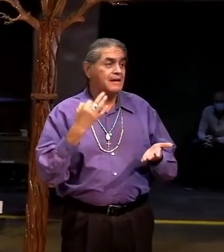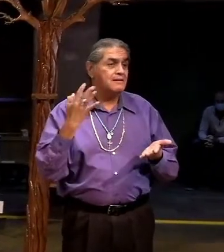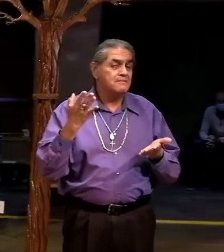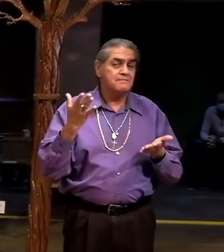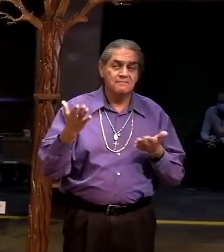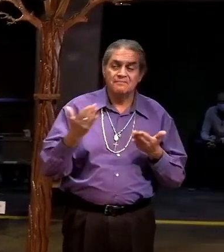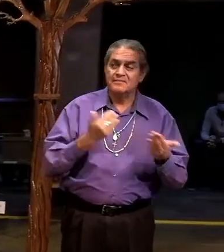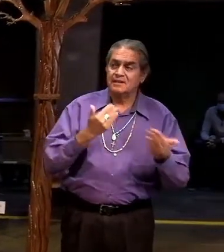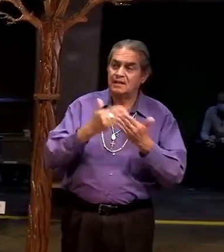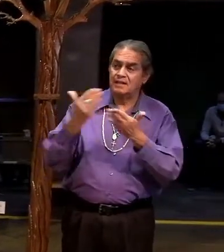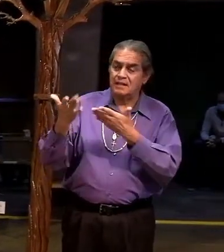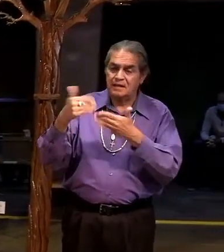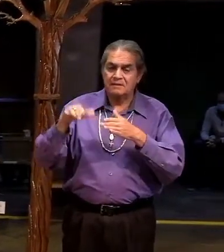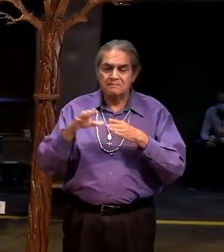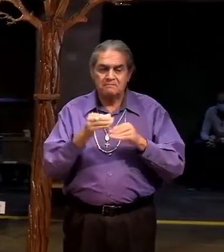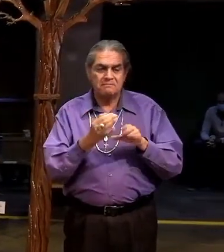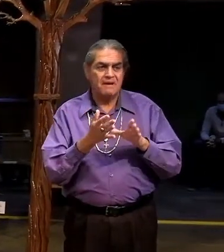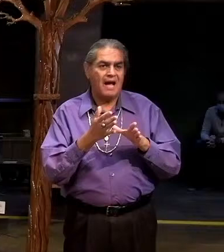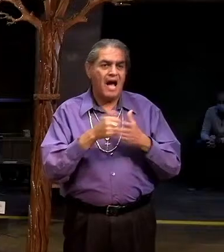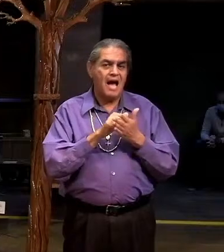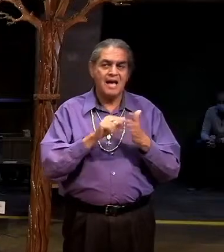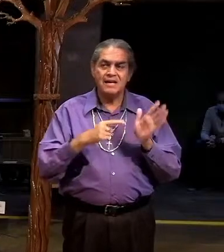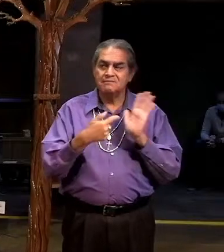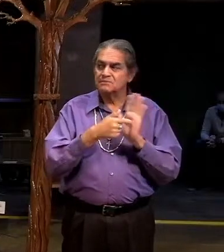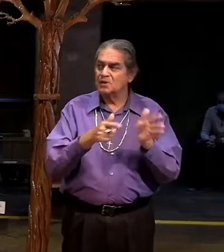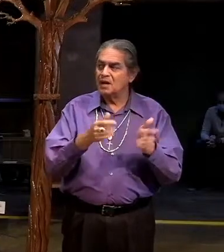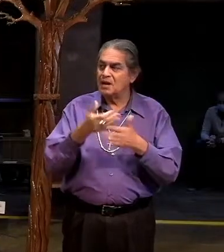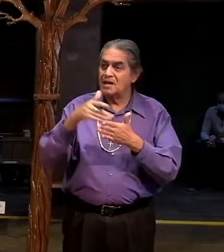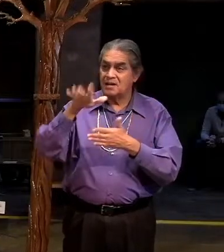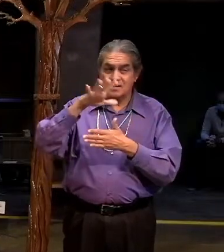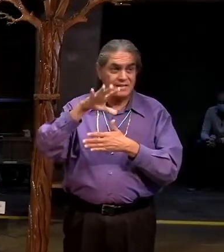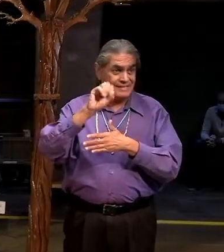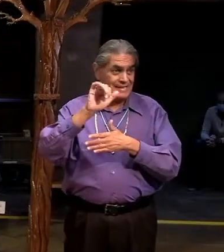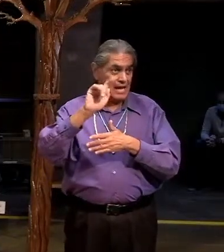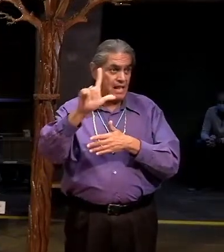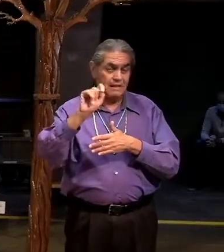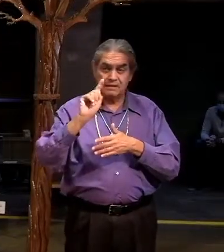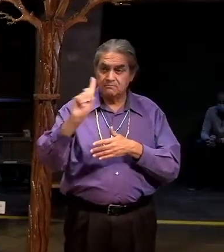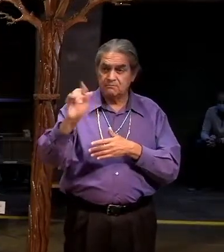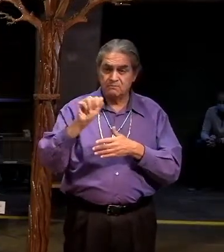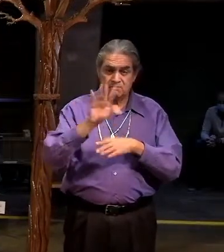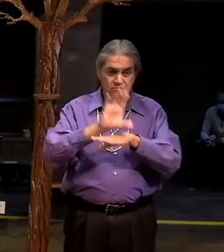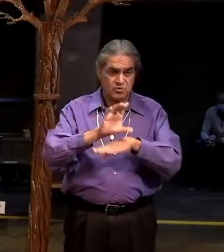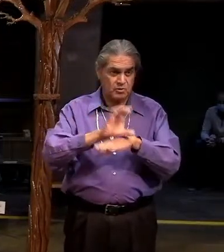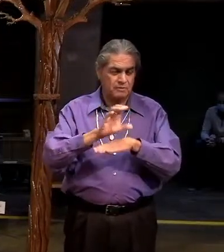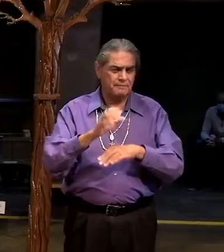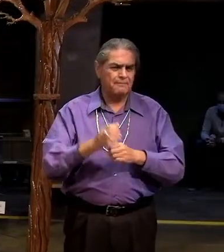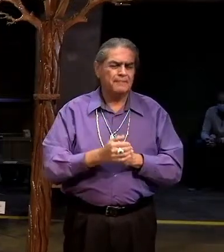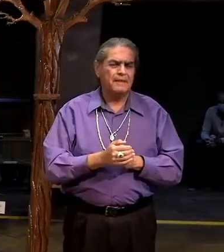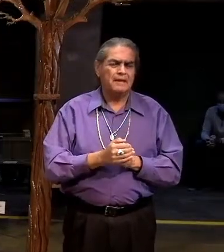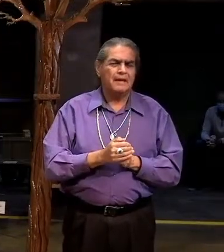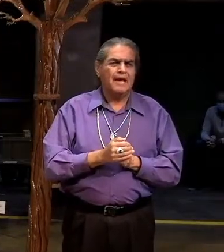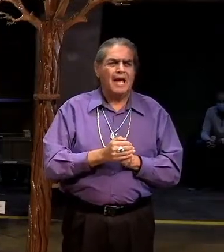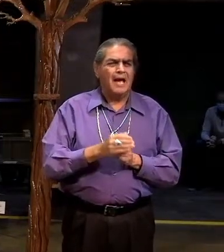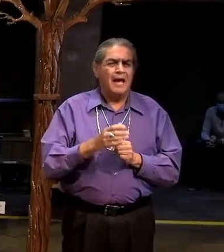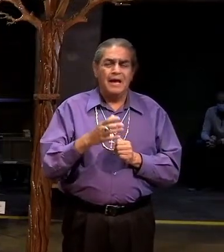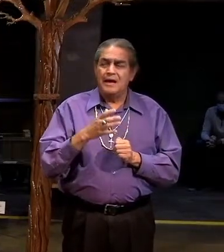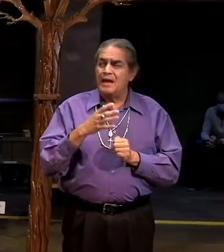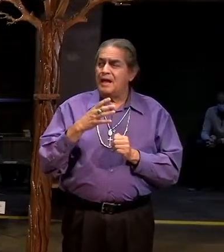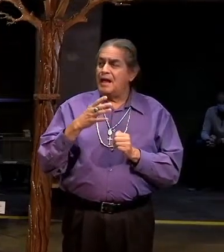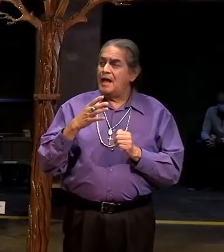and all of that kind of thing, and got chauffeured around Seattle and brought to the church. And as we